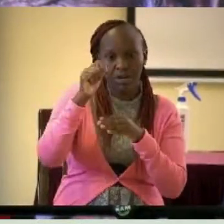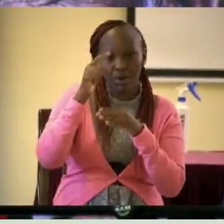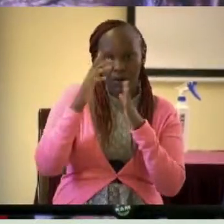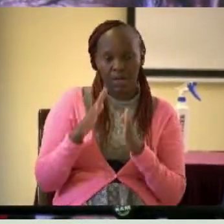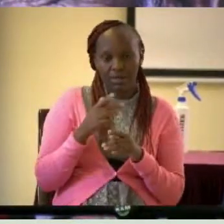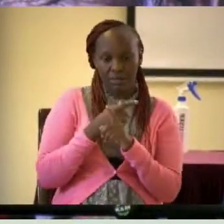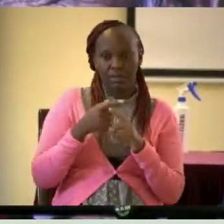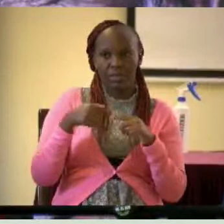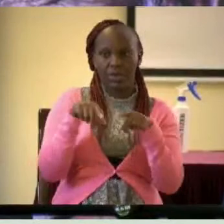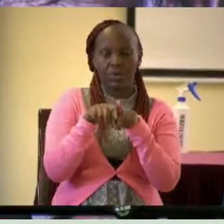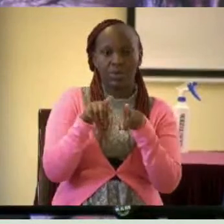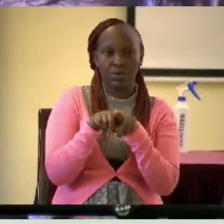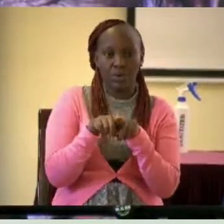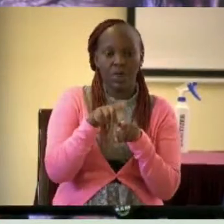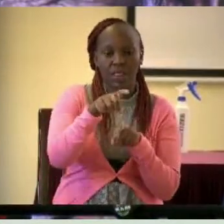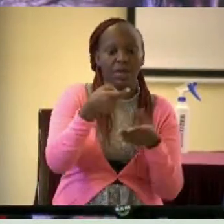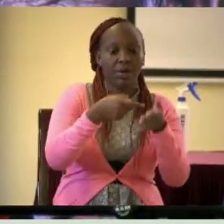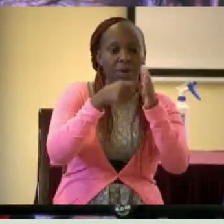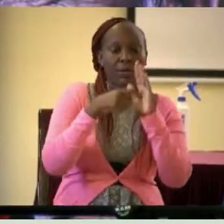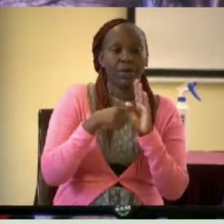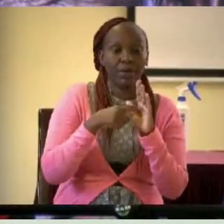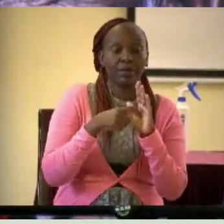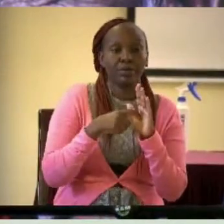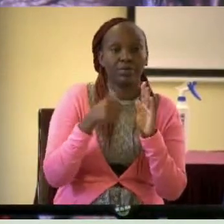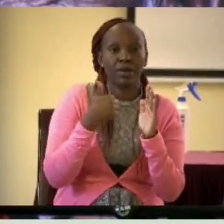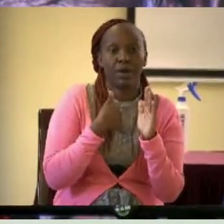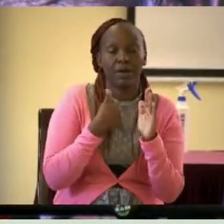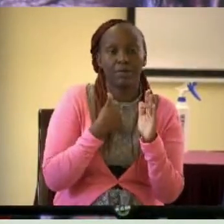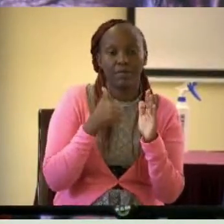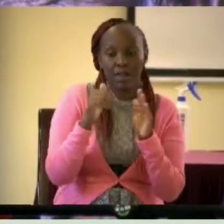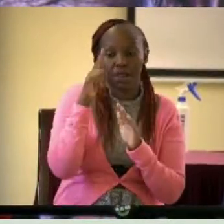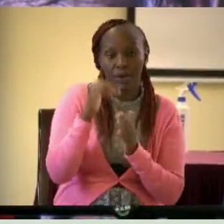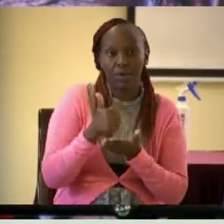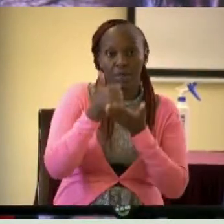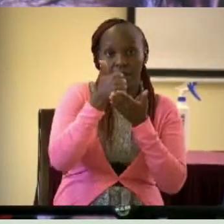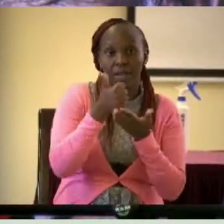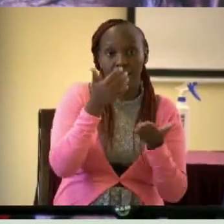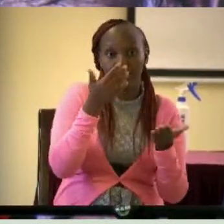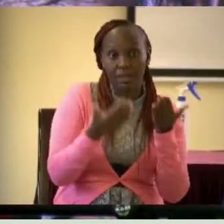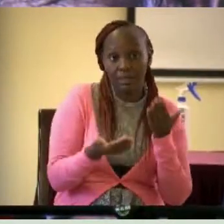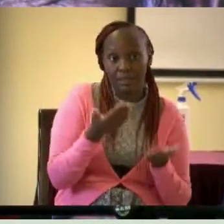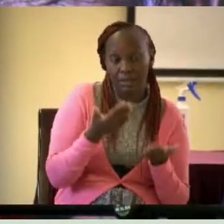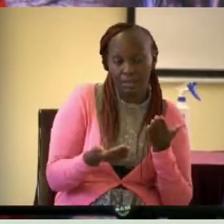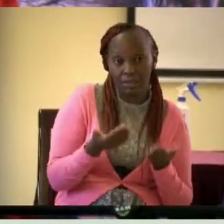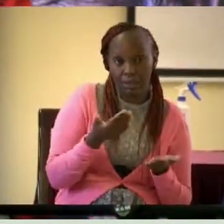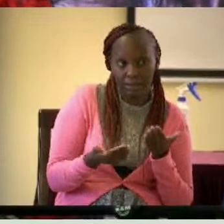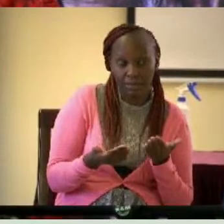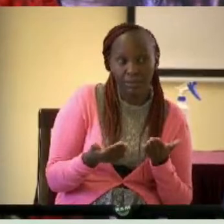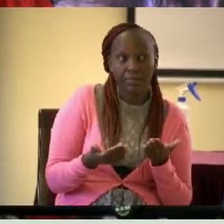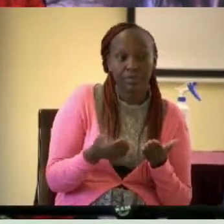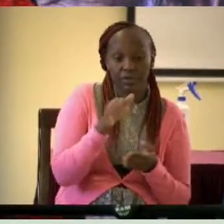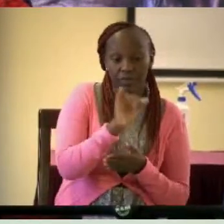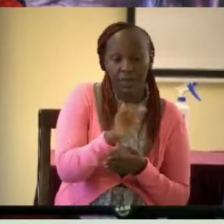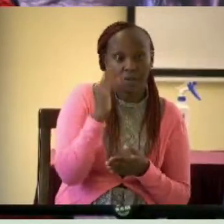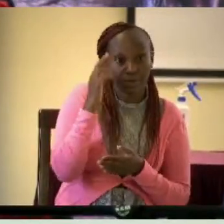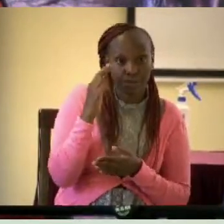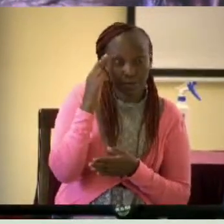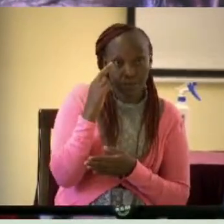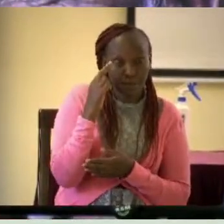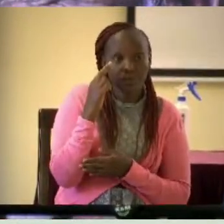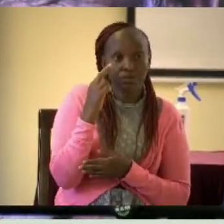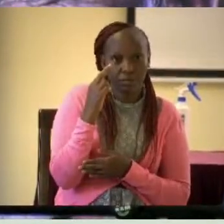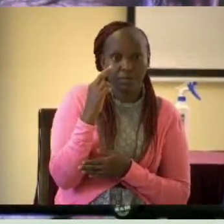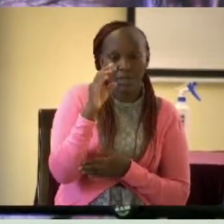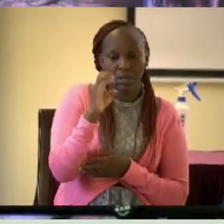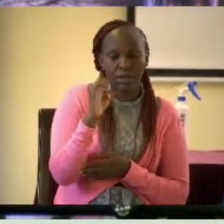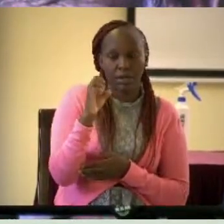but they are required to run legal aid clinics. And for that reason,